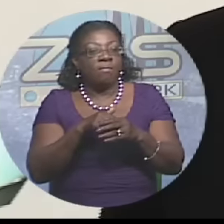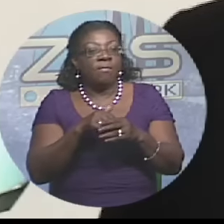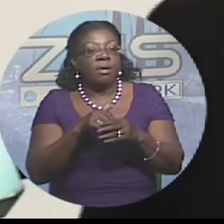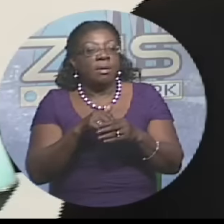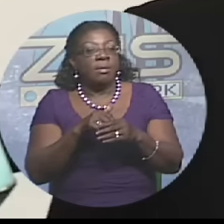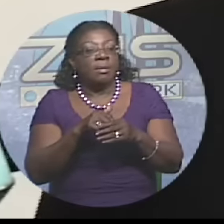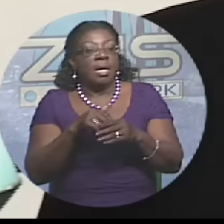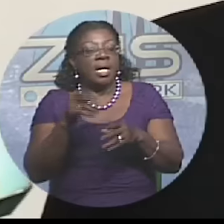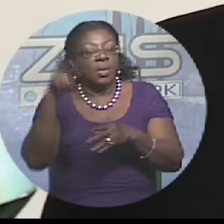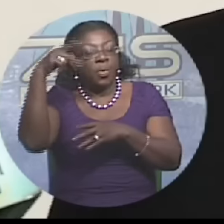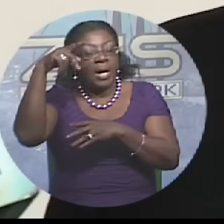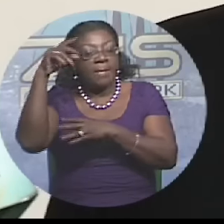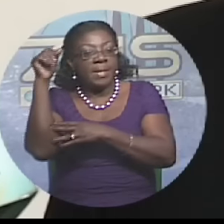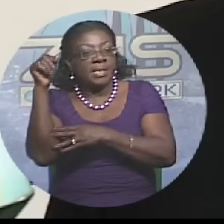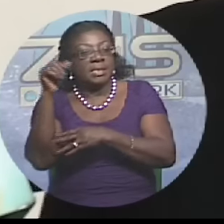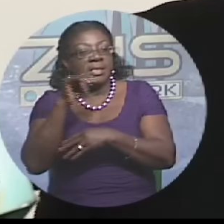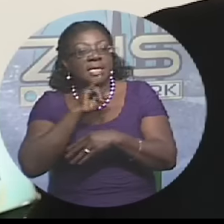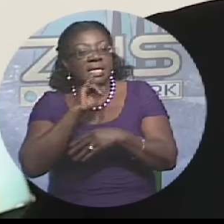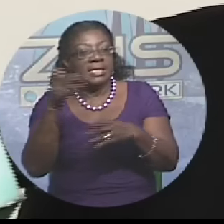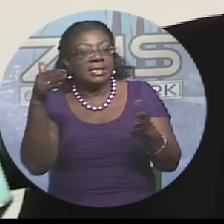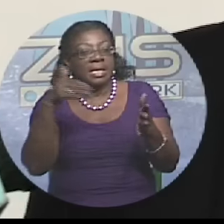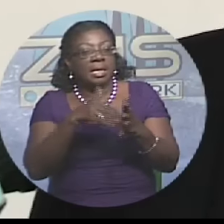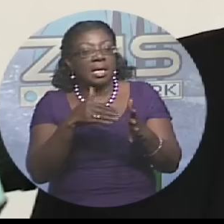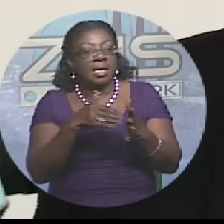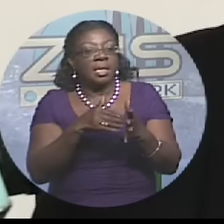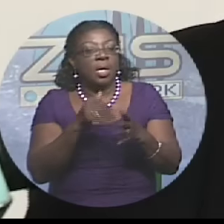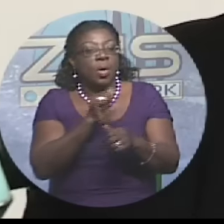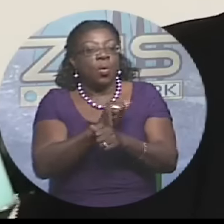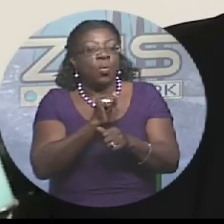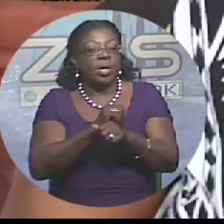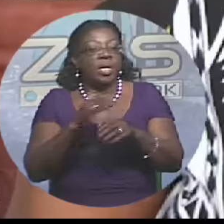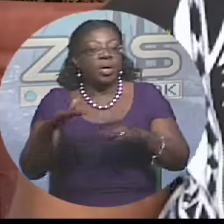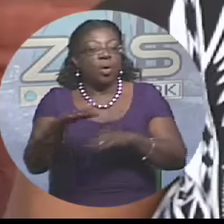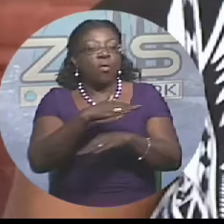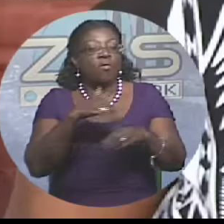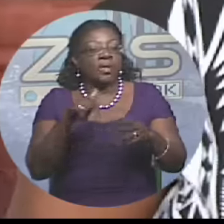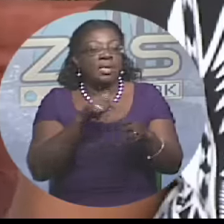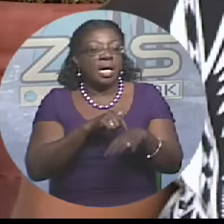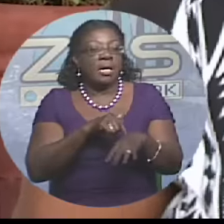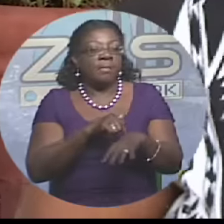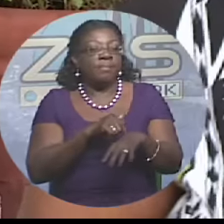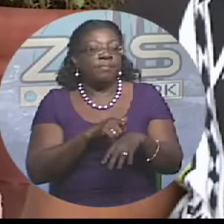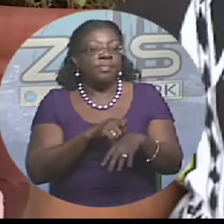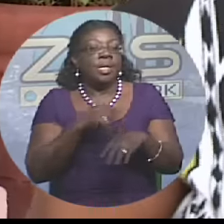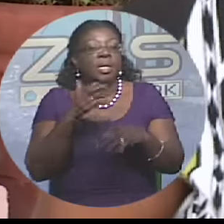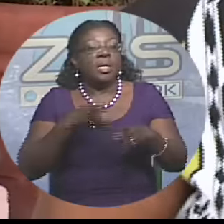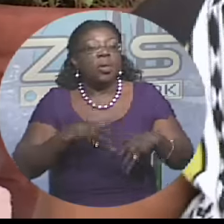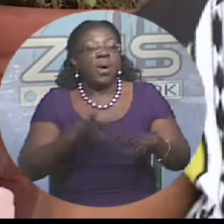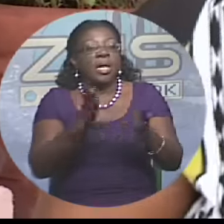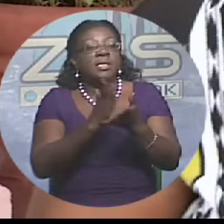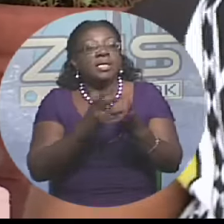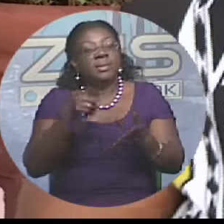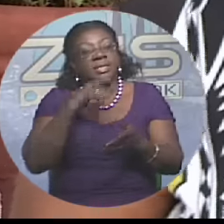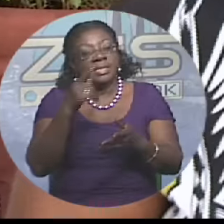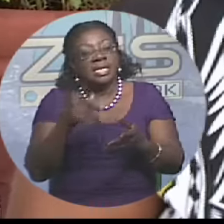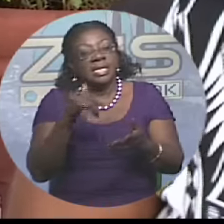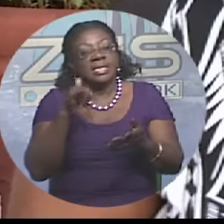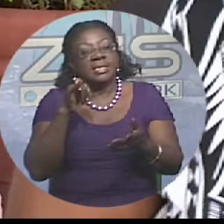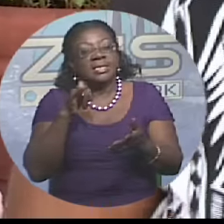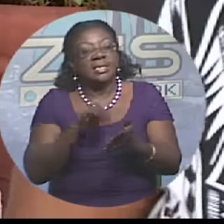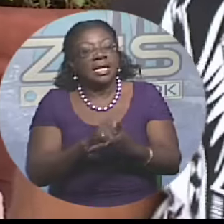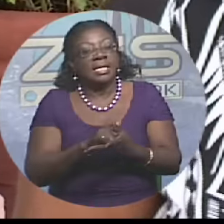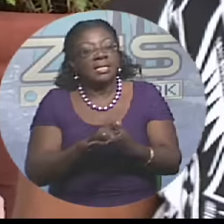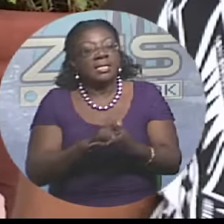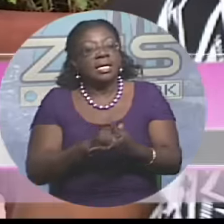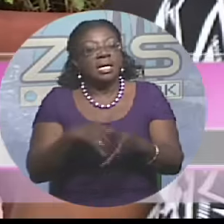and the Prime Minister is again working overtime. Now, while some have suggested, even some within their own